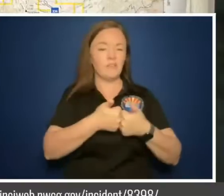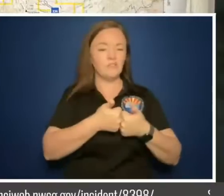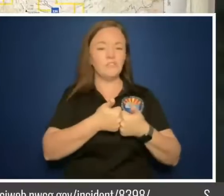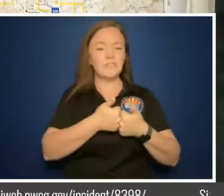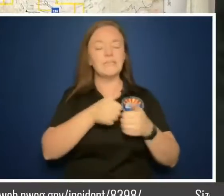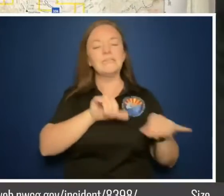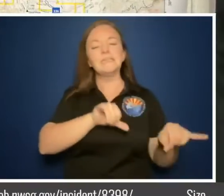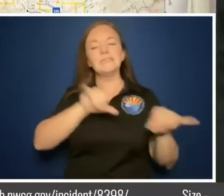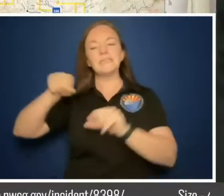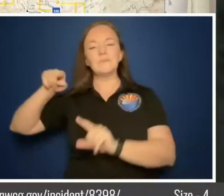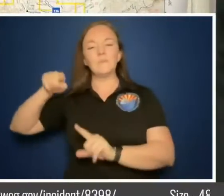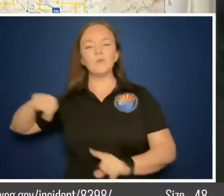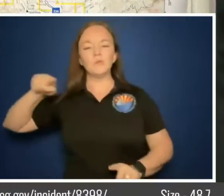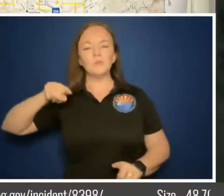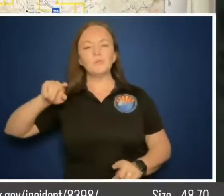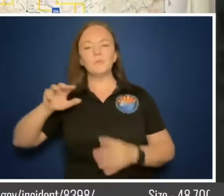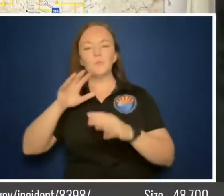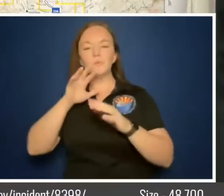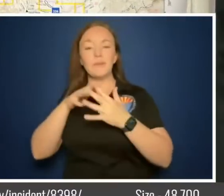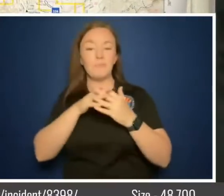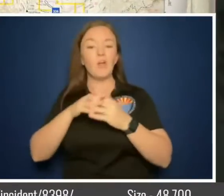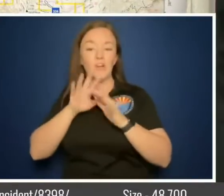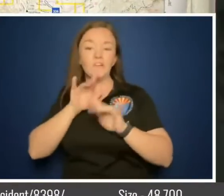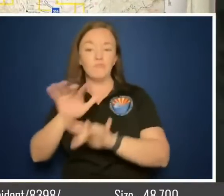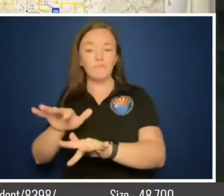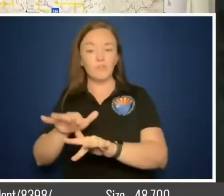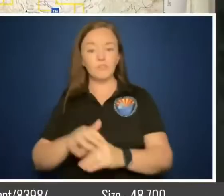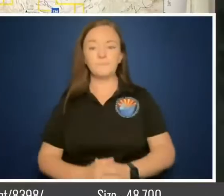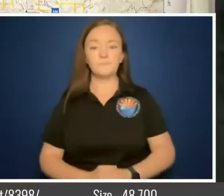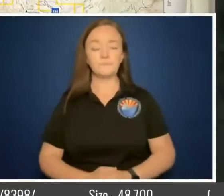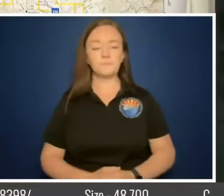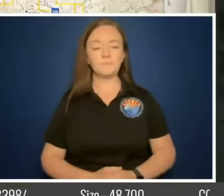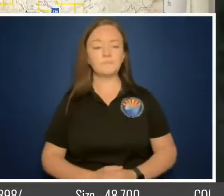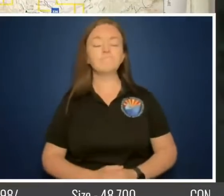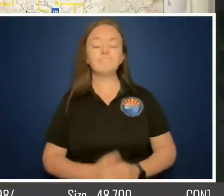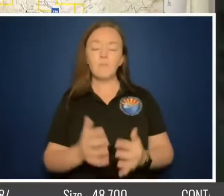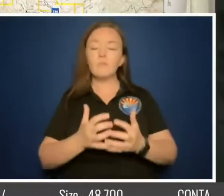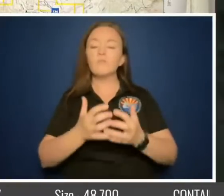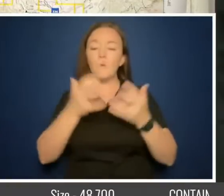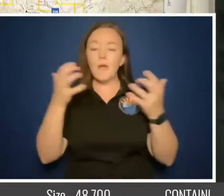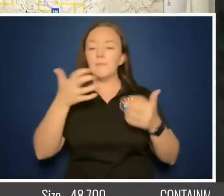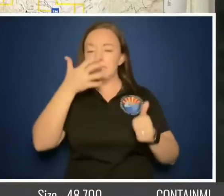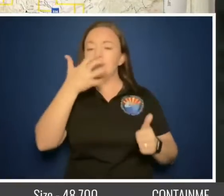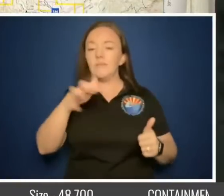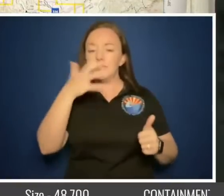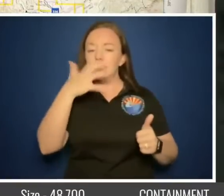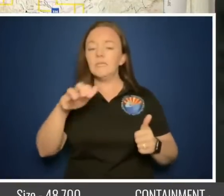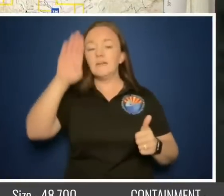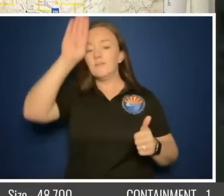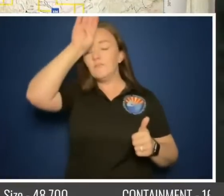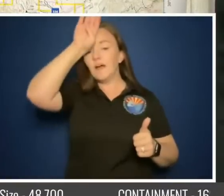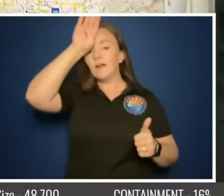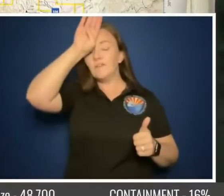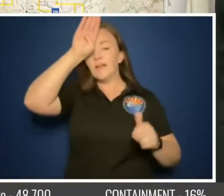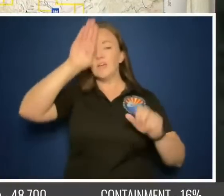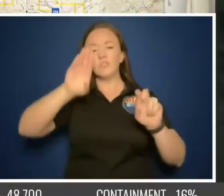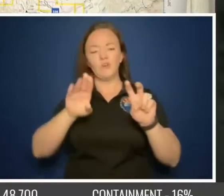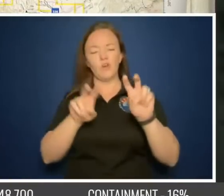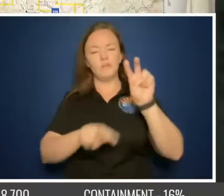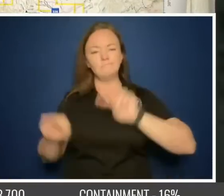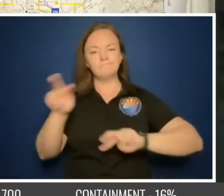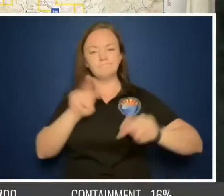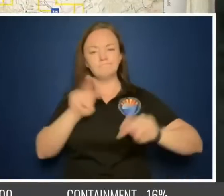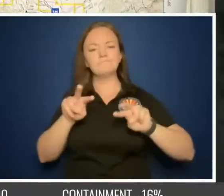here in the American River. So there is quite a bit of heat here. The crews are looking at the operational overhead, looking